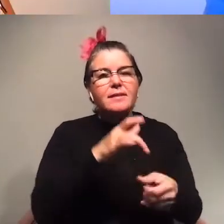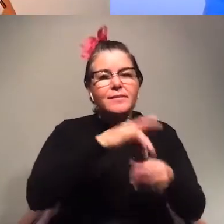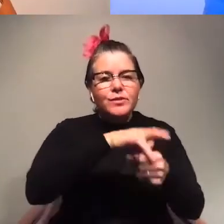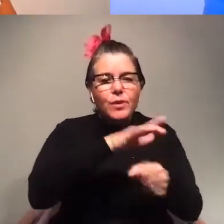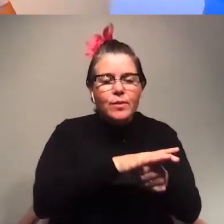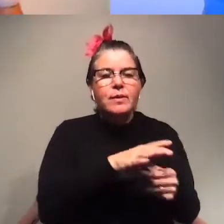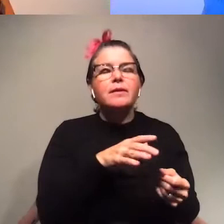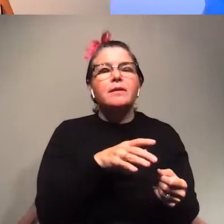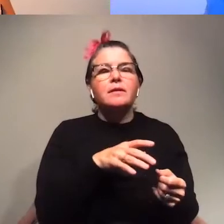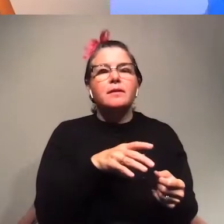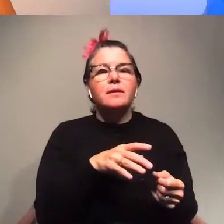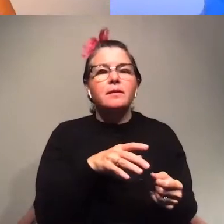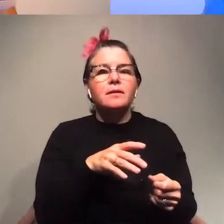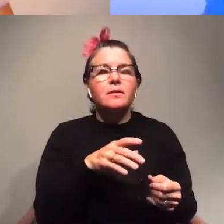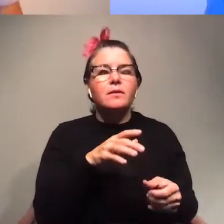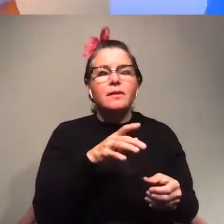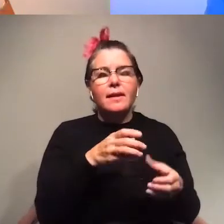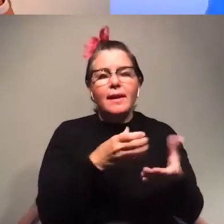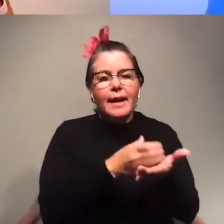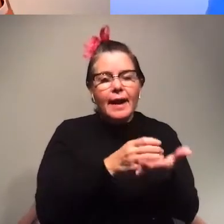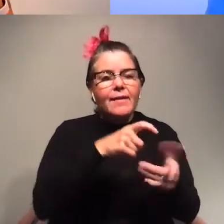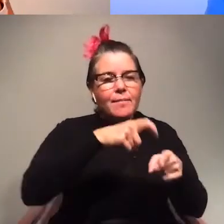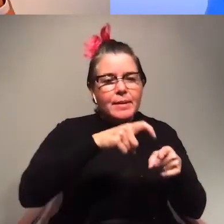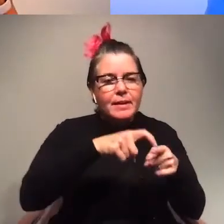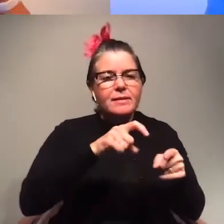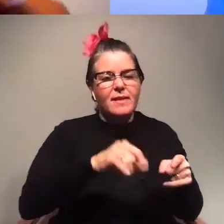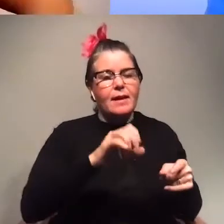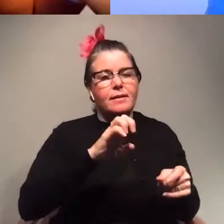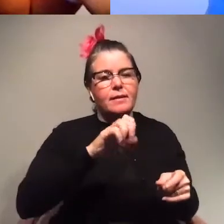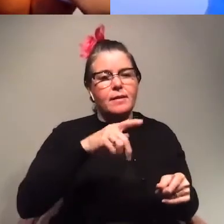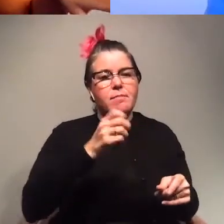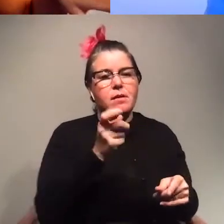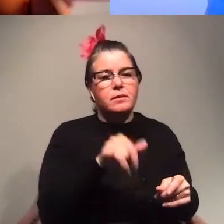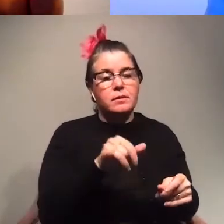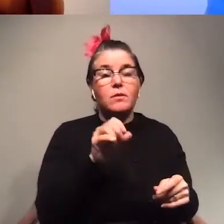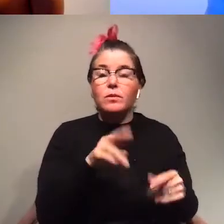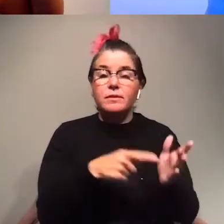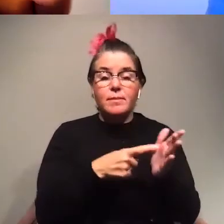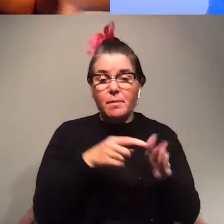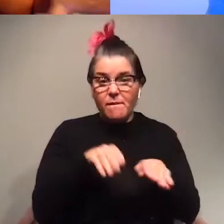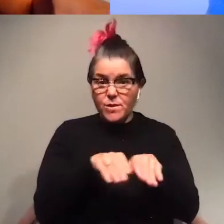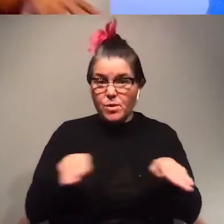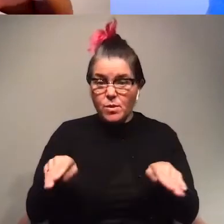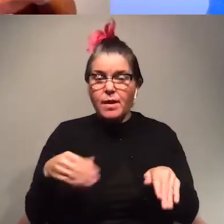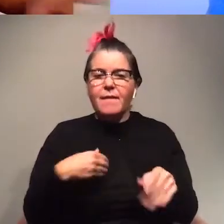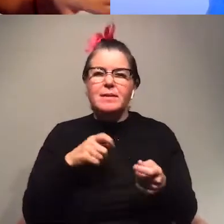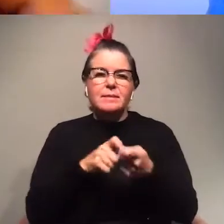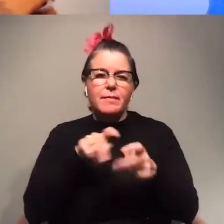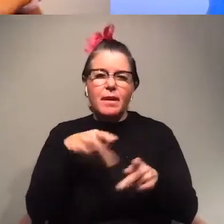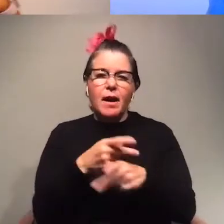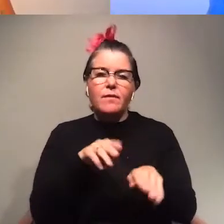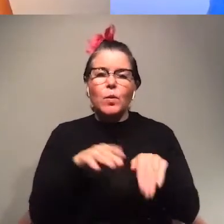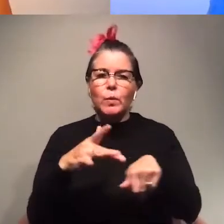bottle or like a can of beans. Like that is usually what epoxy is. Or even on the floor. Sometimes we have like certain kinds of floors that are